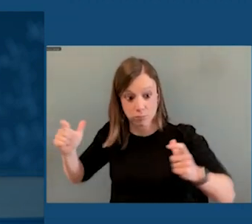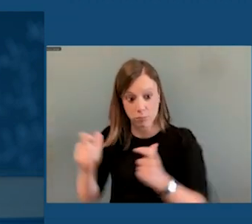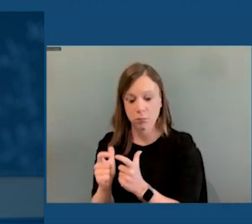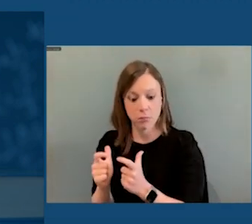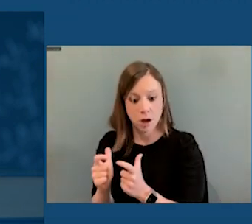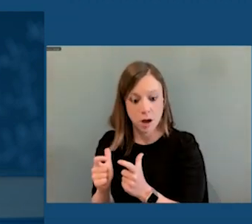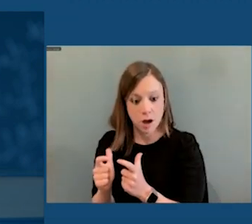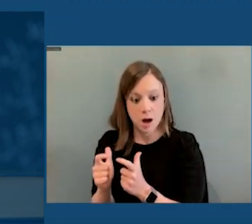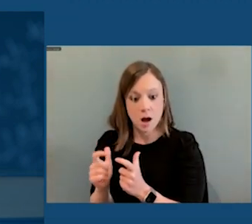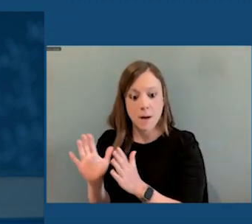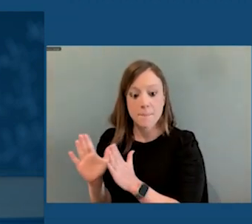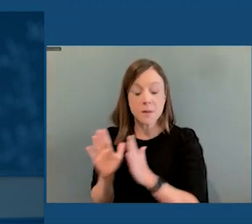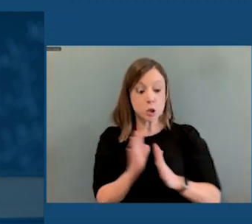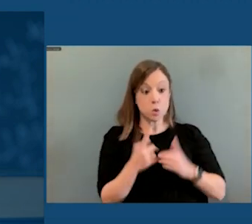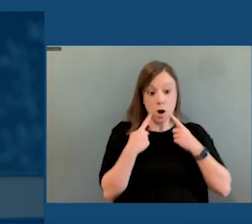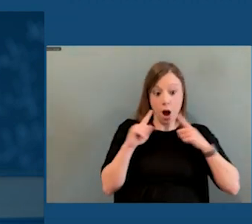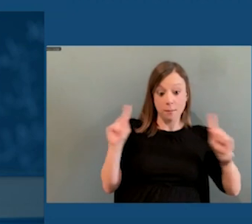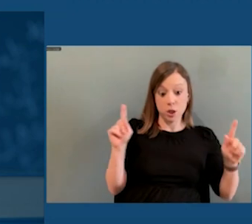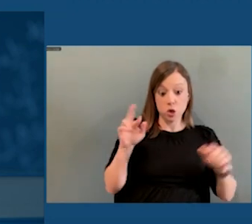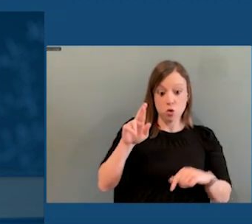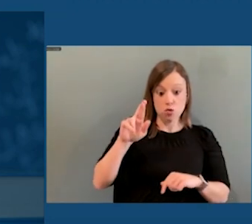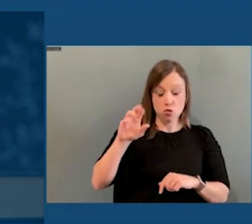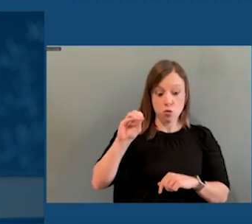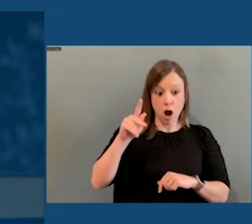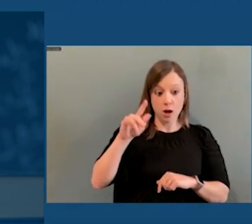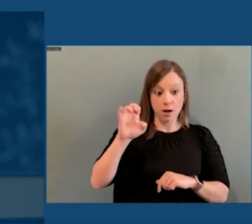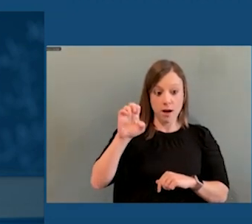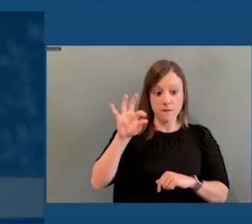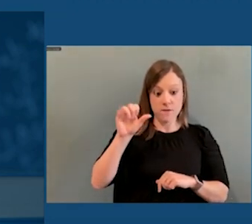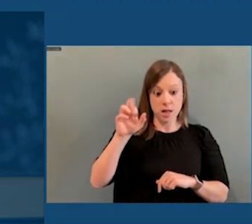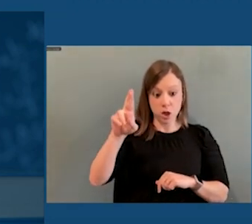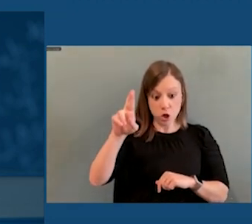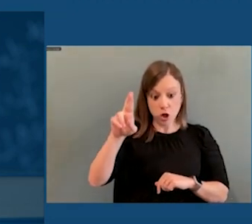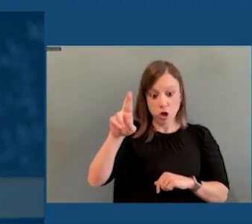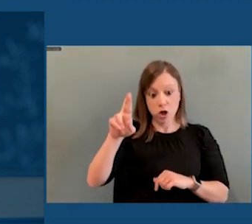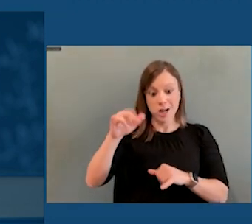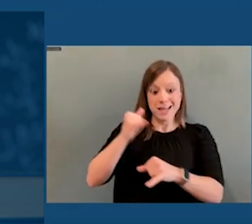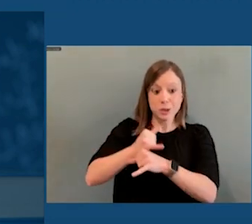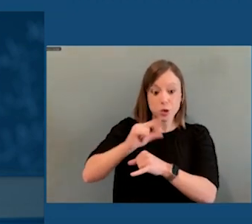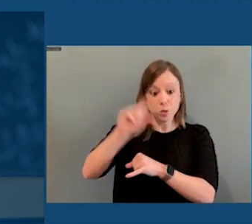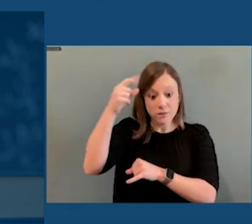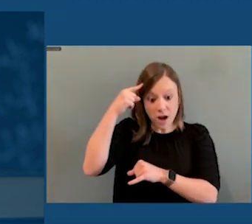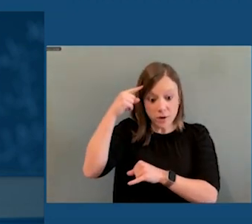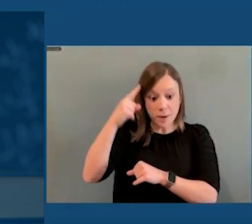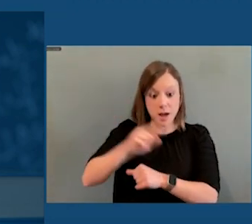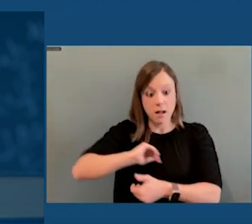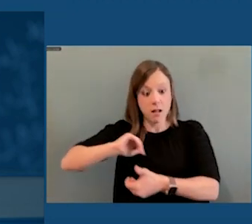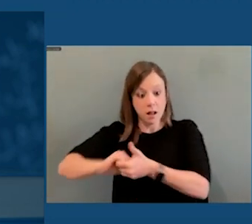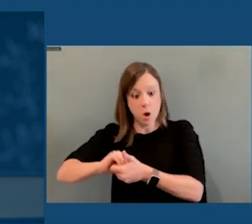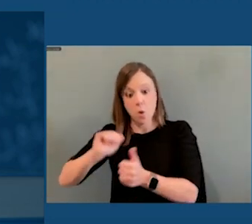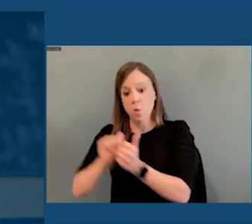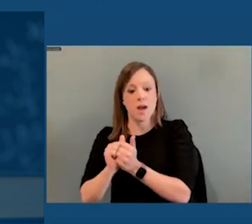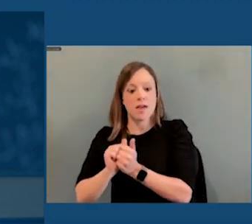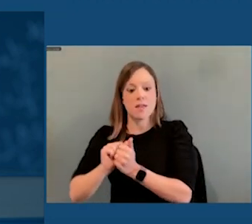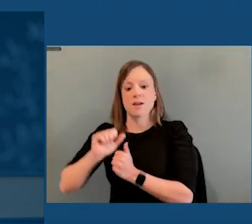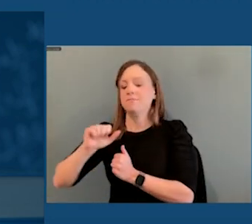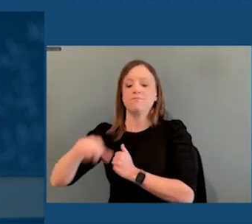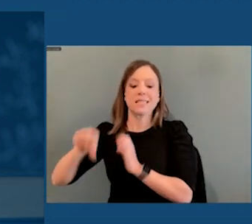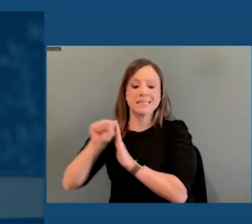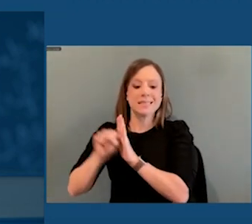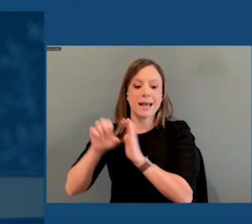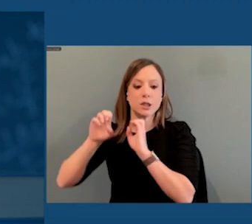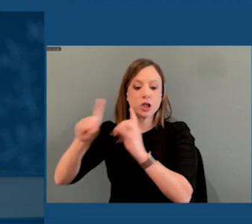Rockefeller Institute of Government, in collaboration with the State Education Department, will conduct a comprehensive study on school